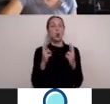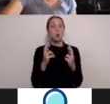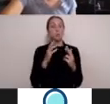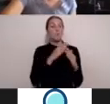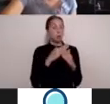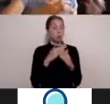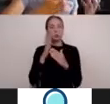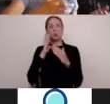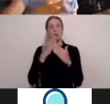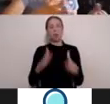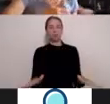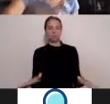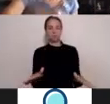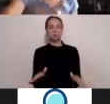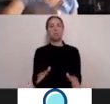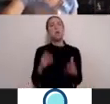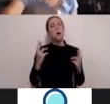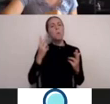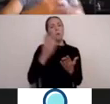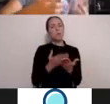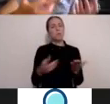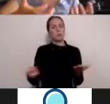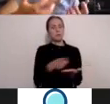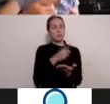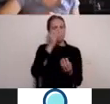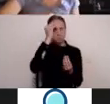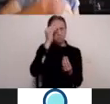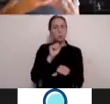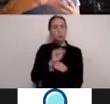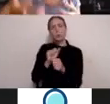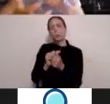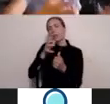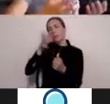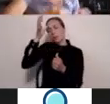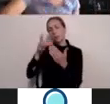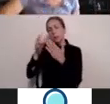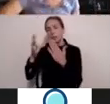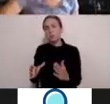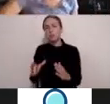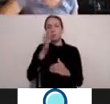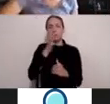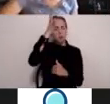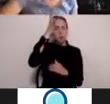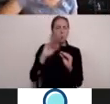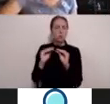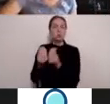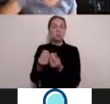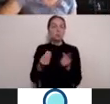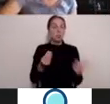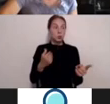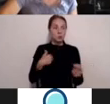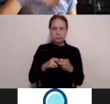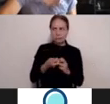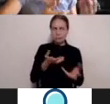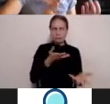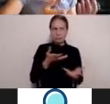is working with those parent leaders and parent organizations to address some of those issues. So if you're having something, turn to your parent organizations. It's very possible that they